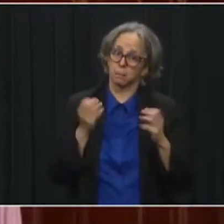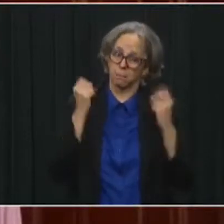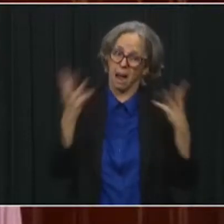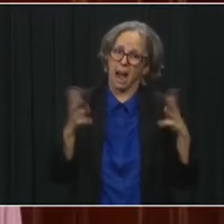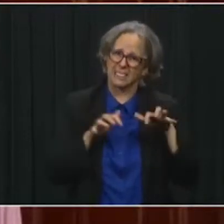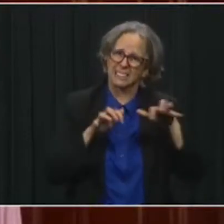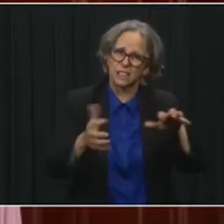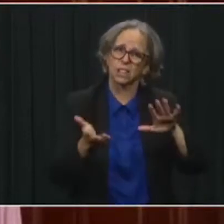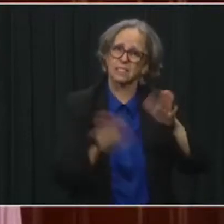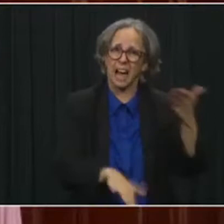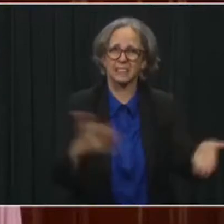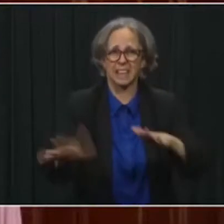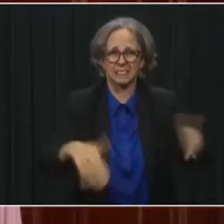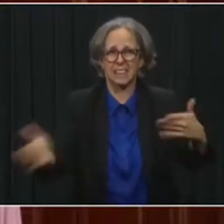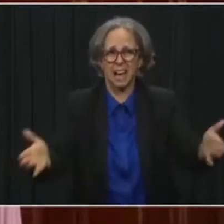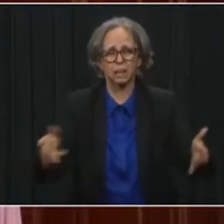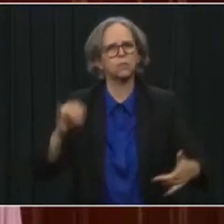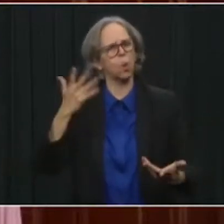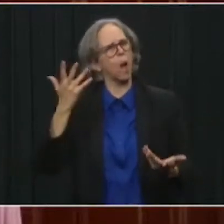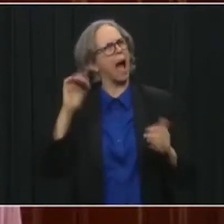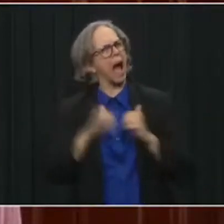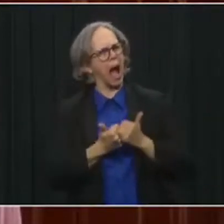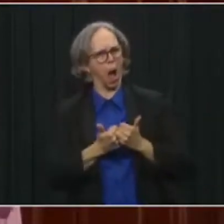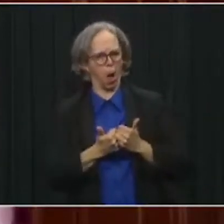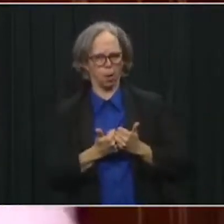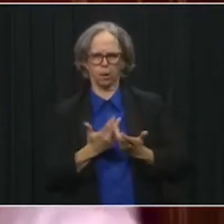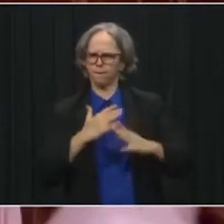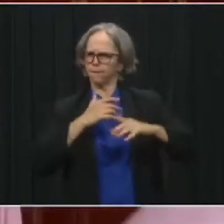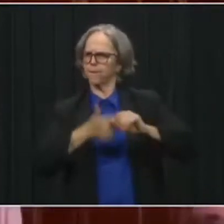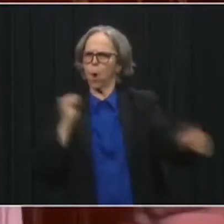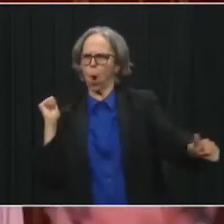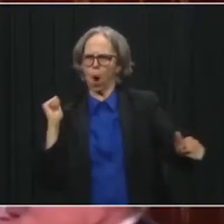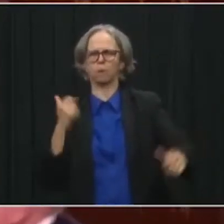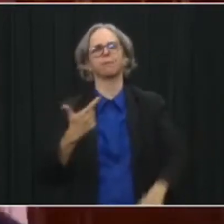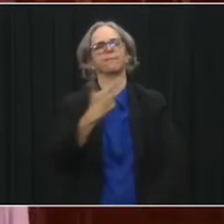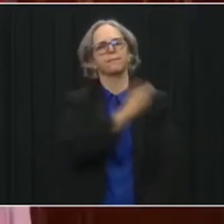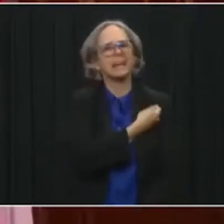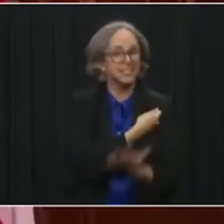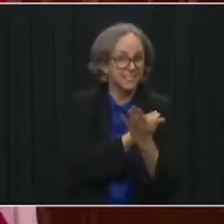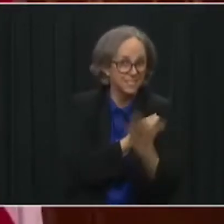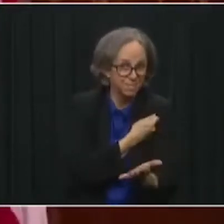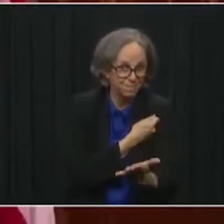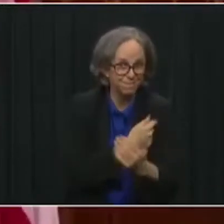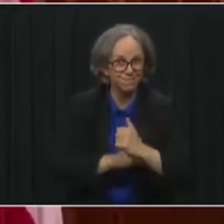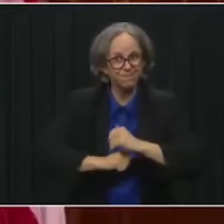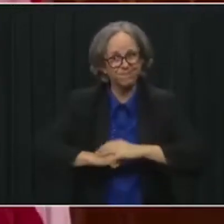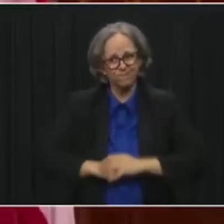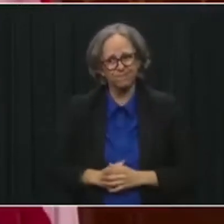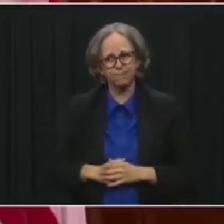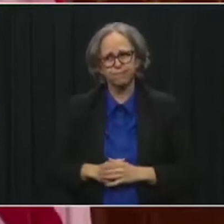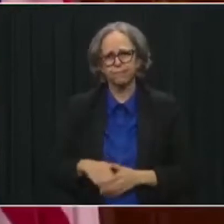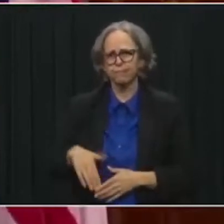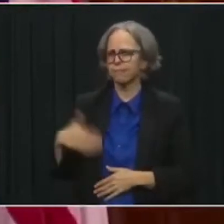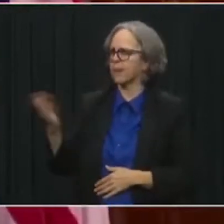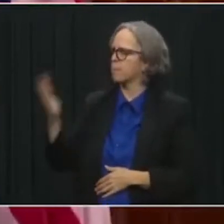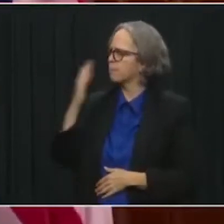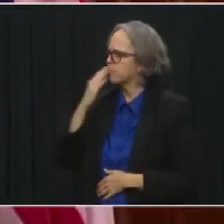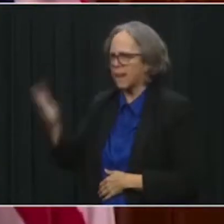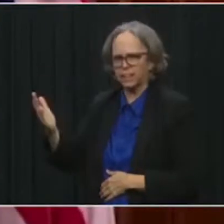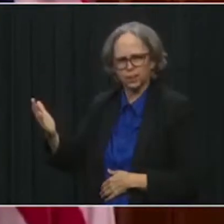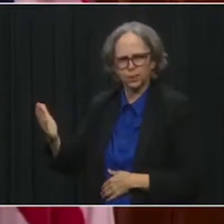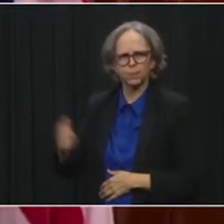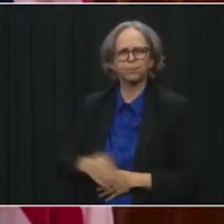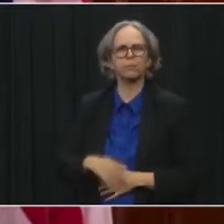avoided by vaccination. Governor? Doctor, thank you. Doctor, thank you very, very much. We do have other good news. We're seeing